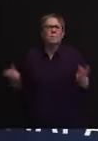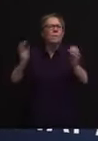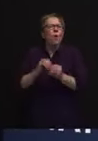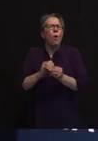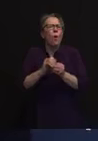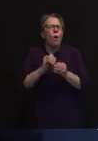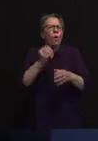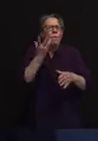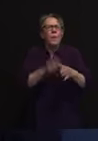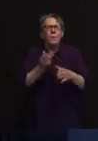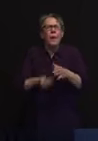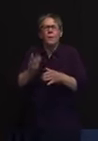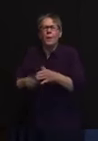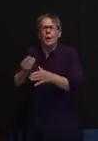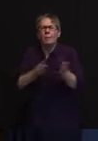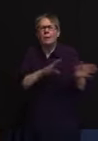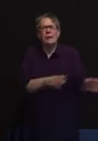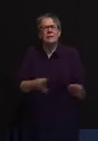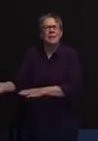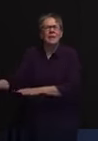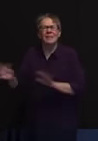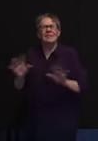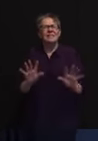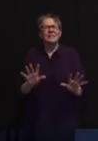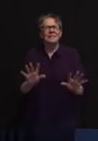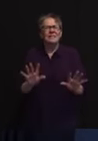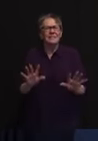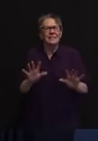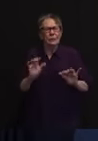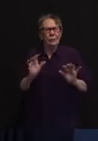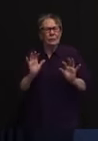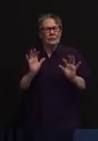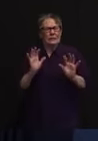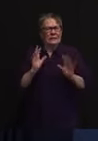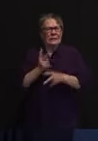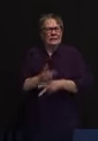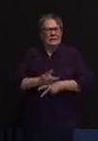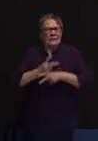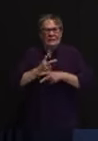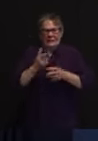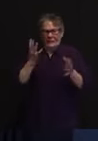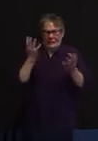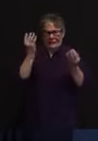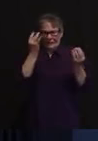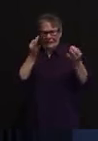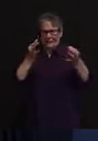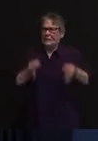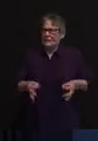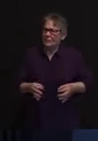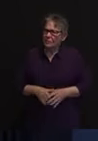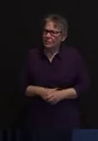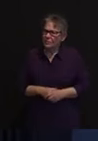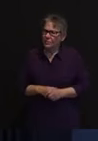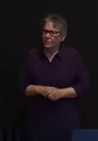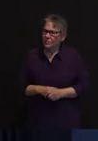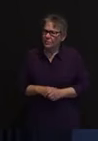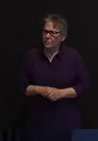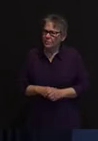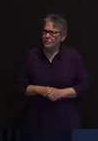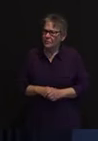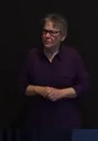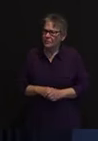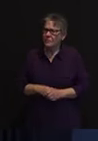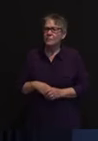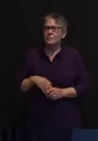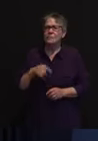As Yogi Berra was purported to have said, predictions are difficult, particularly about the future. And as many other people have said, one of the